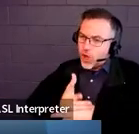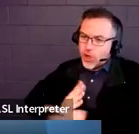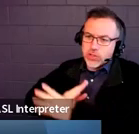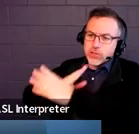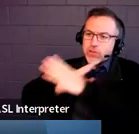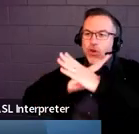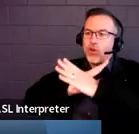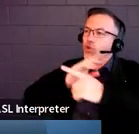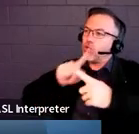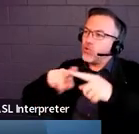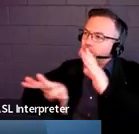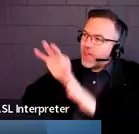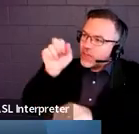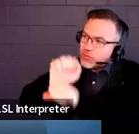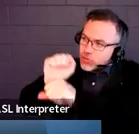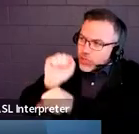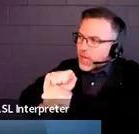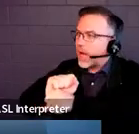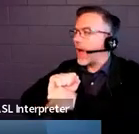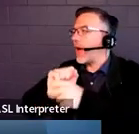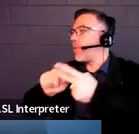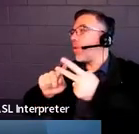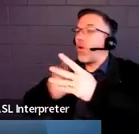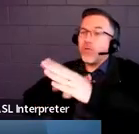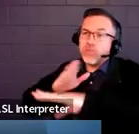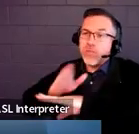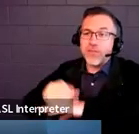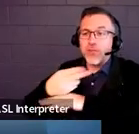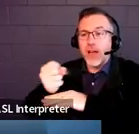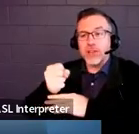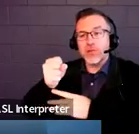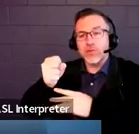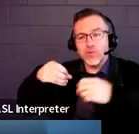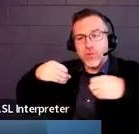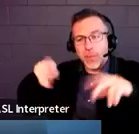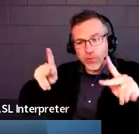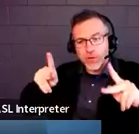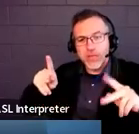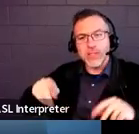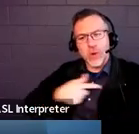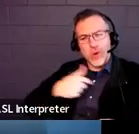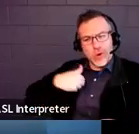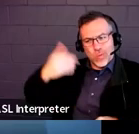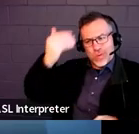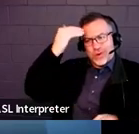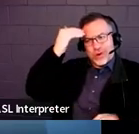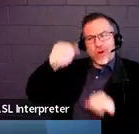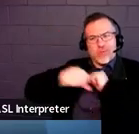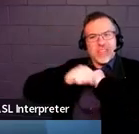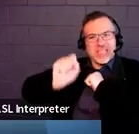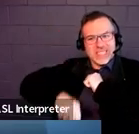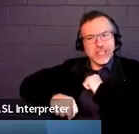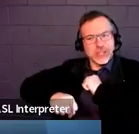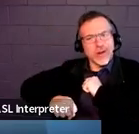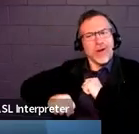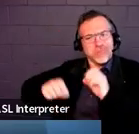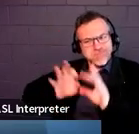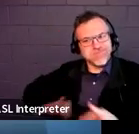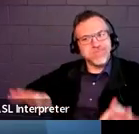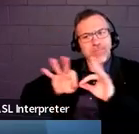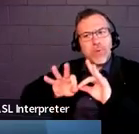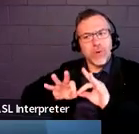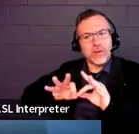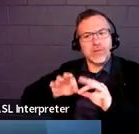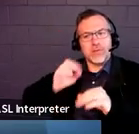post-secondary opportunities. So we know this is such a valuable opportunity, this additional year to